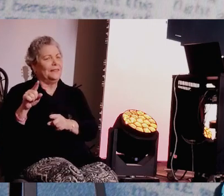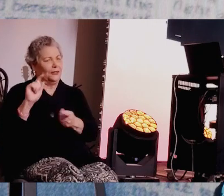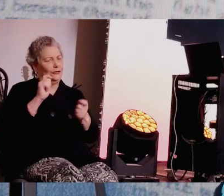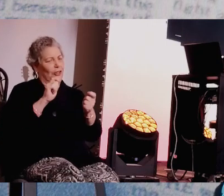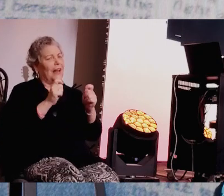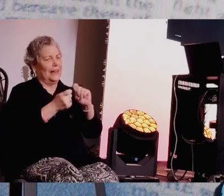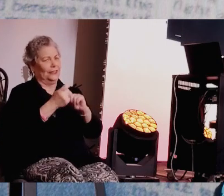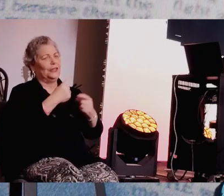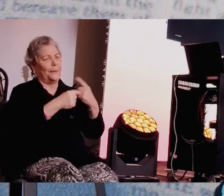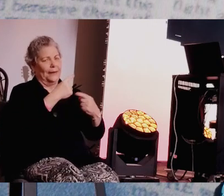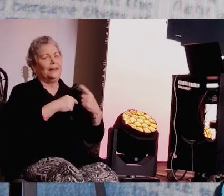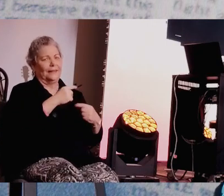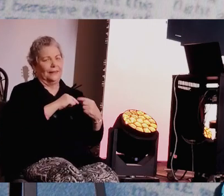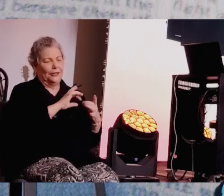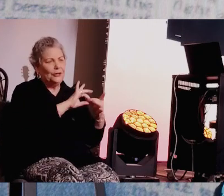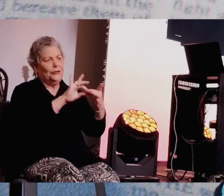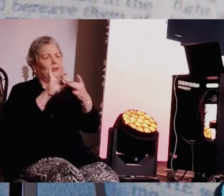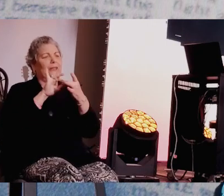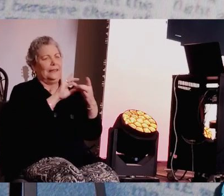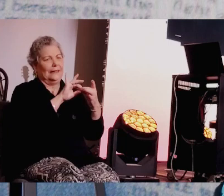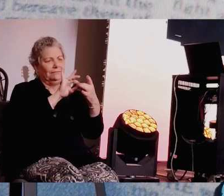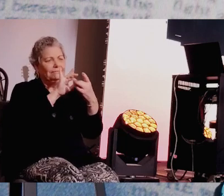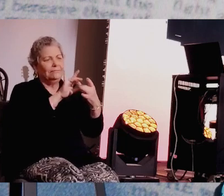coming. There's a unity coming.